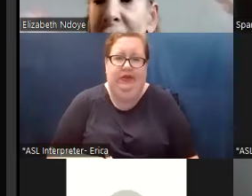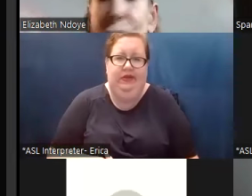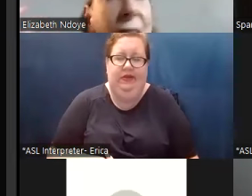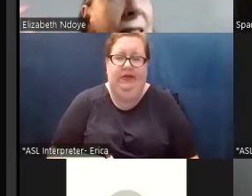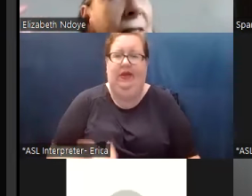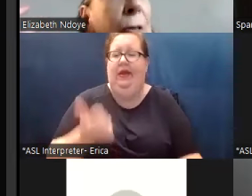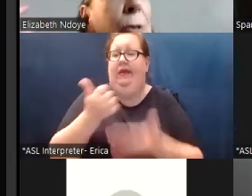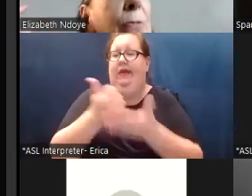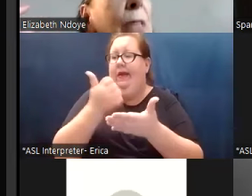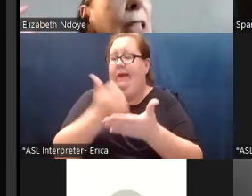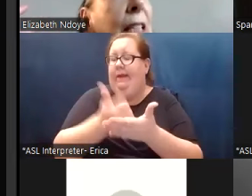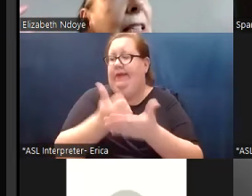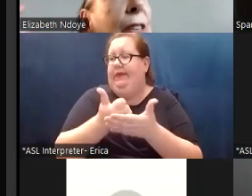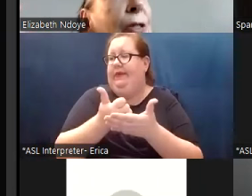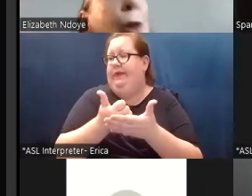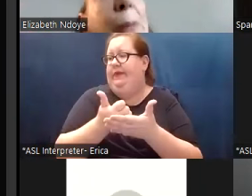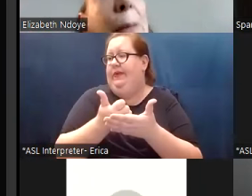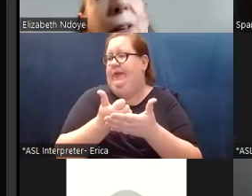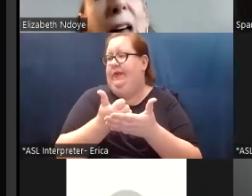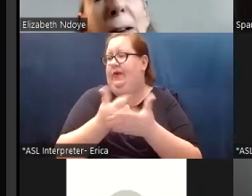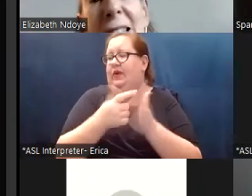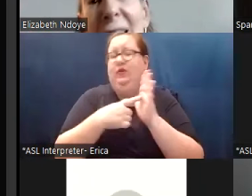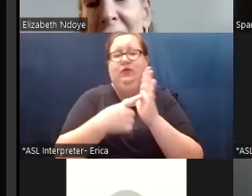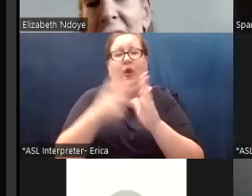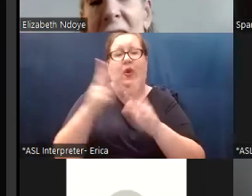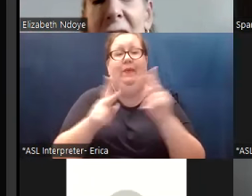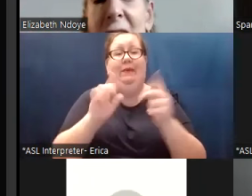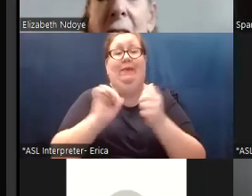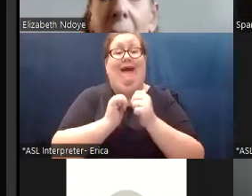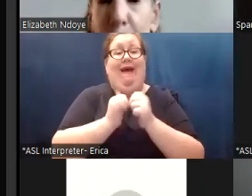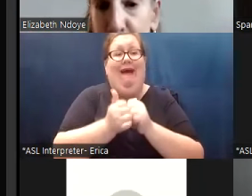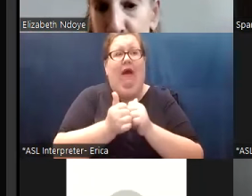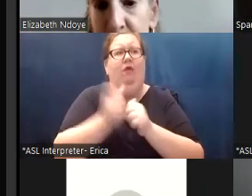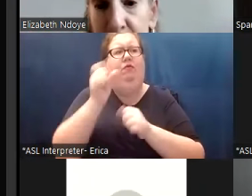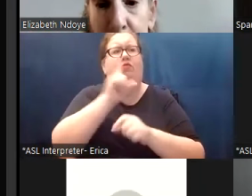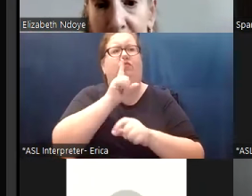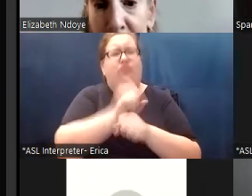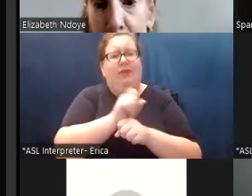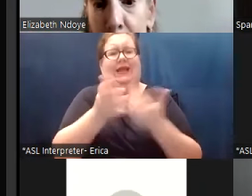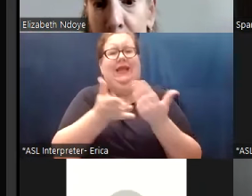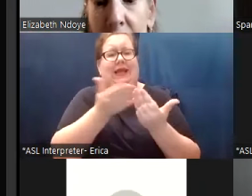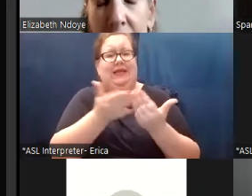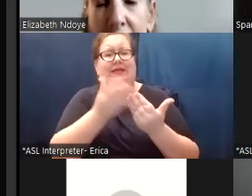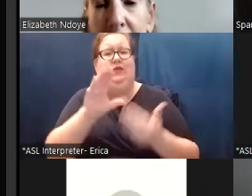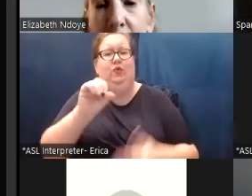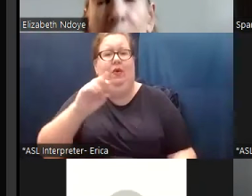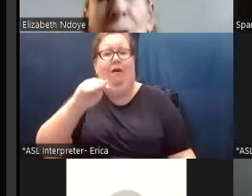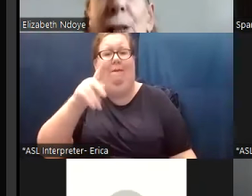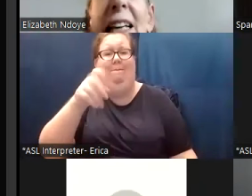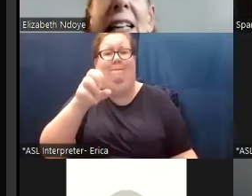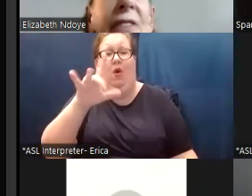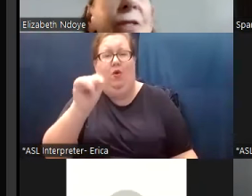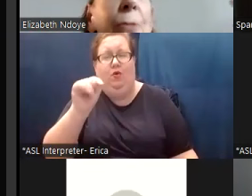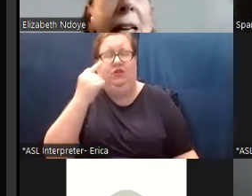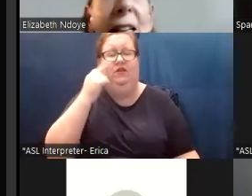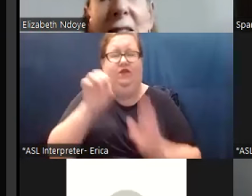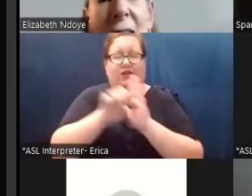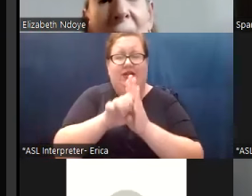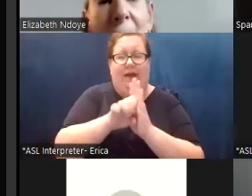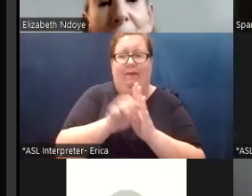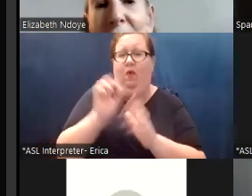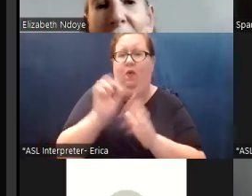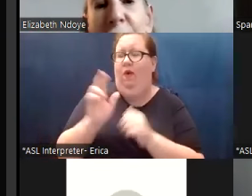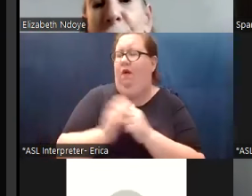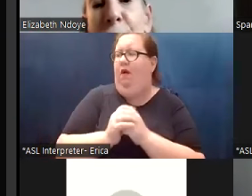Helping to show people how easy it is to compost, for example, or looking into